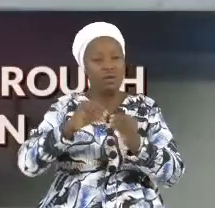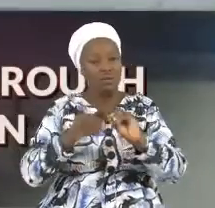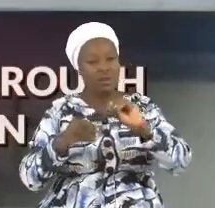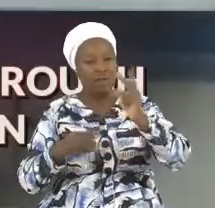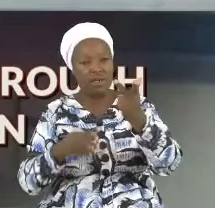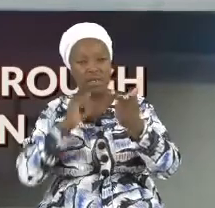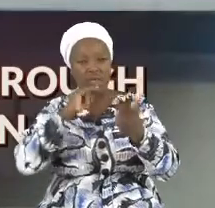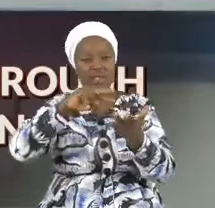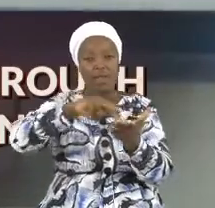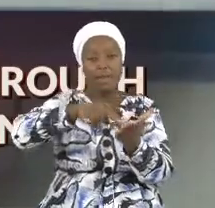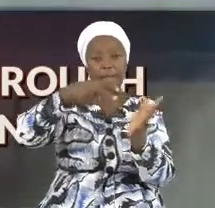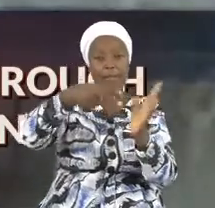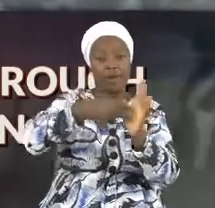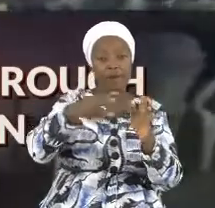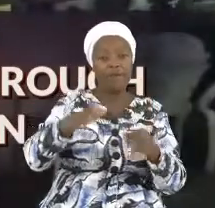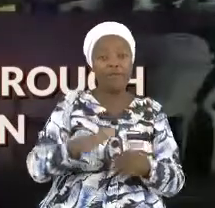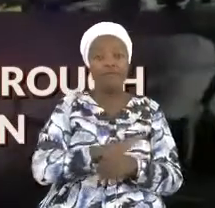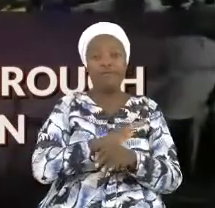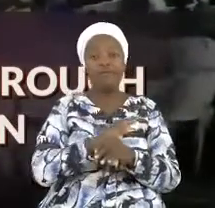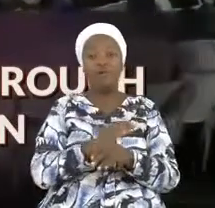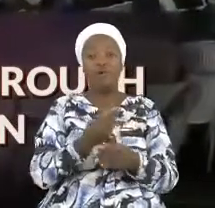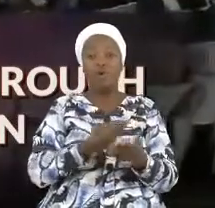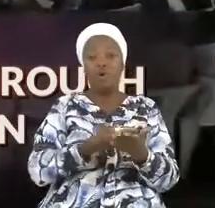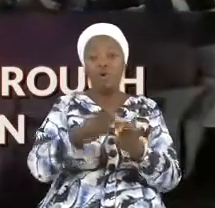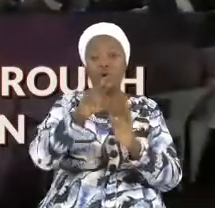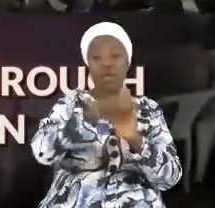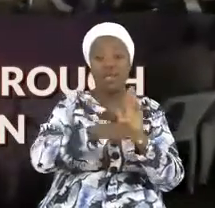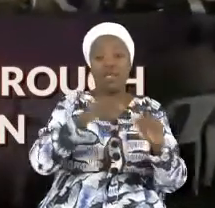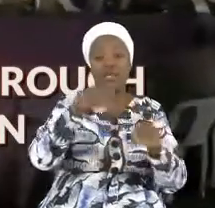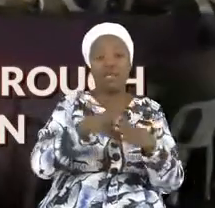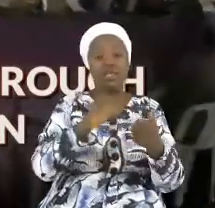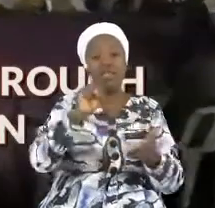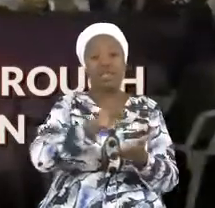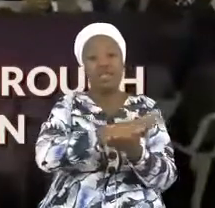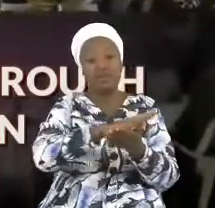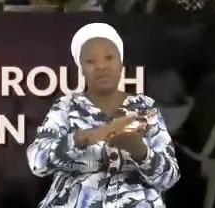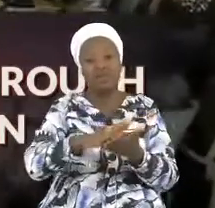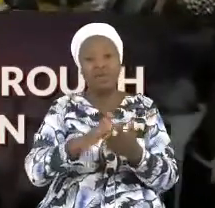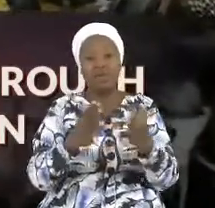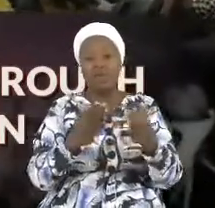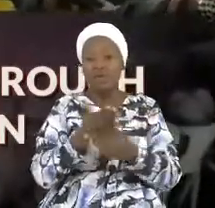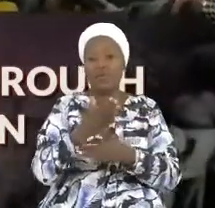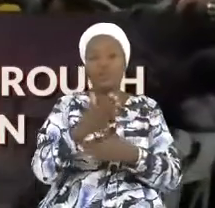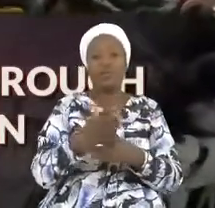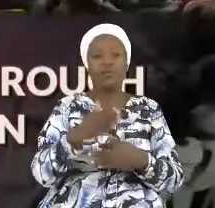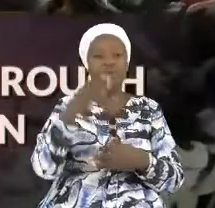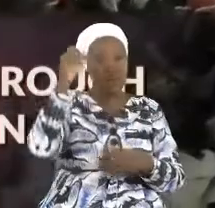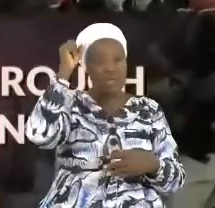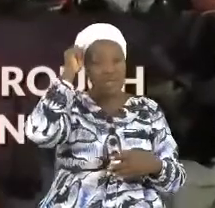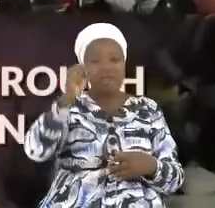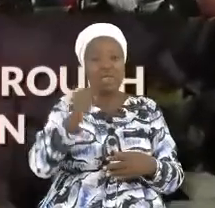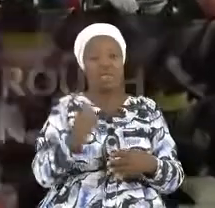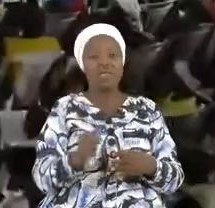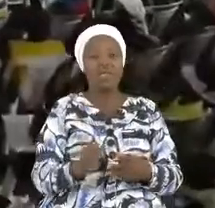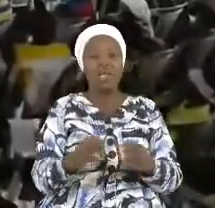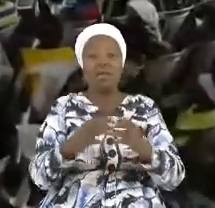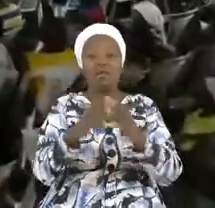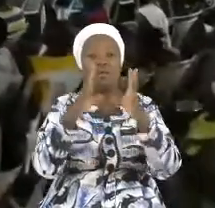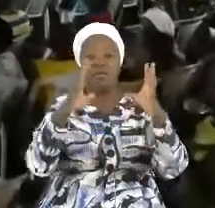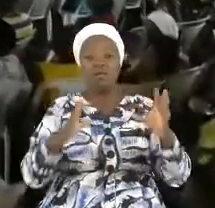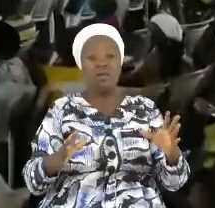through the boundless, blameless redemption. Let's look at number one. Number